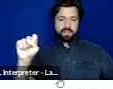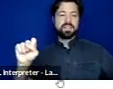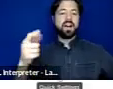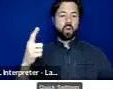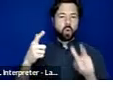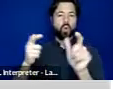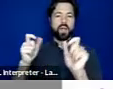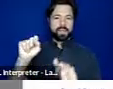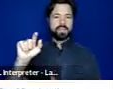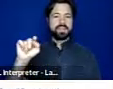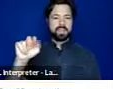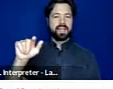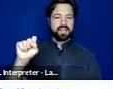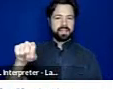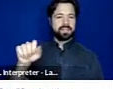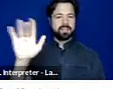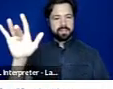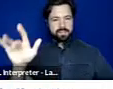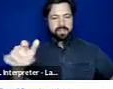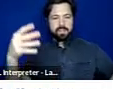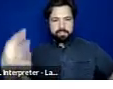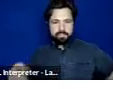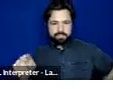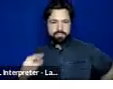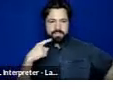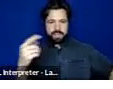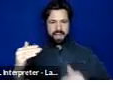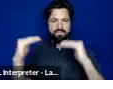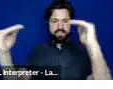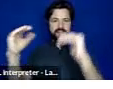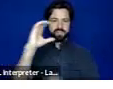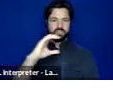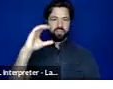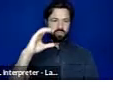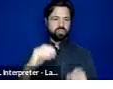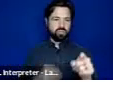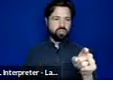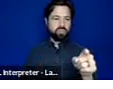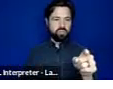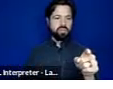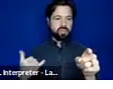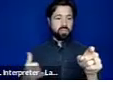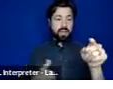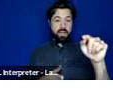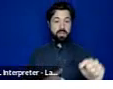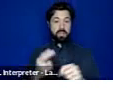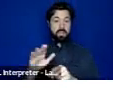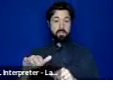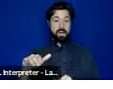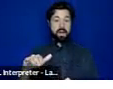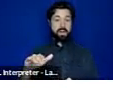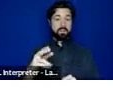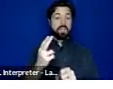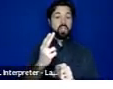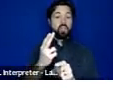settings button. And then you can find advanced search there. And what you want to do is go down to the usage